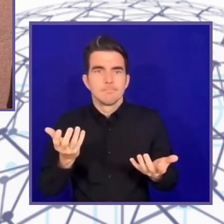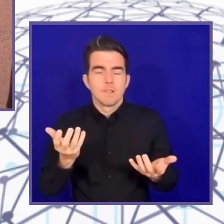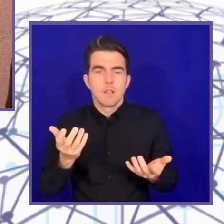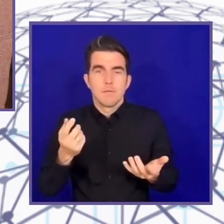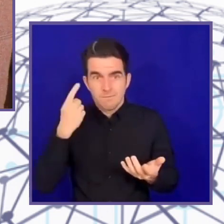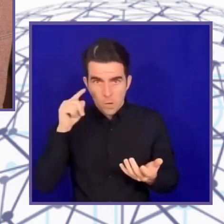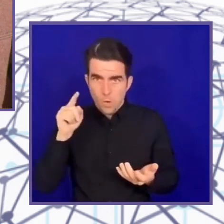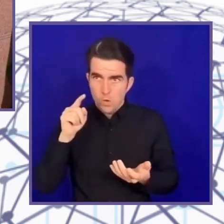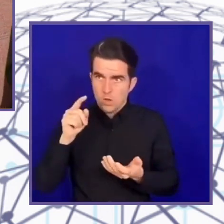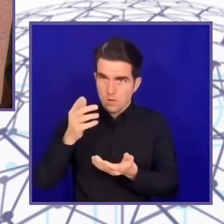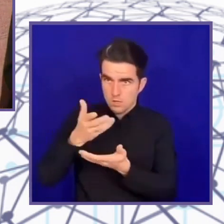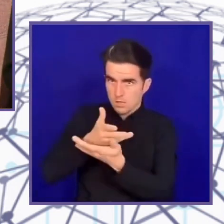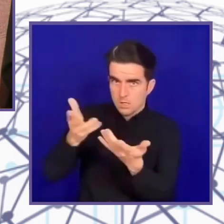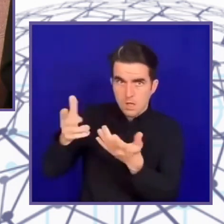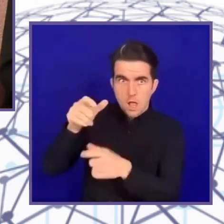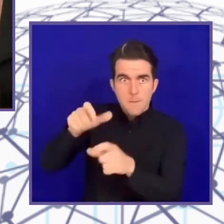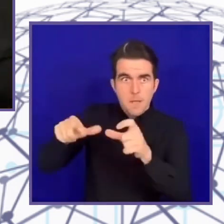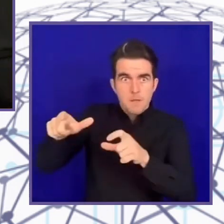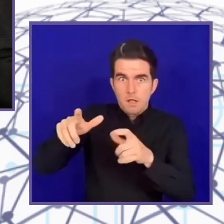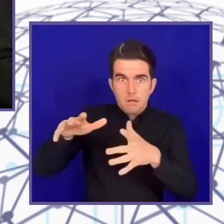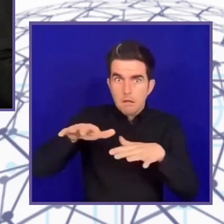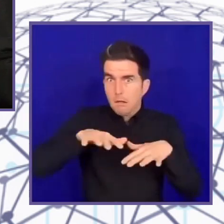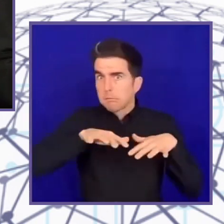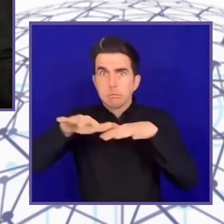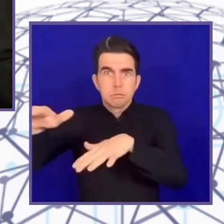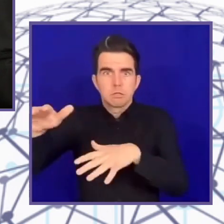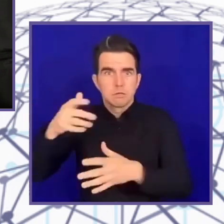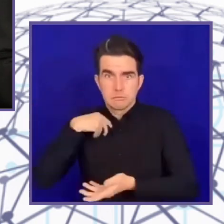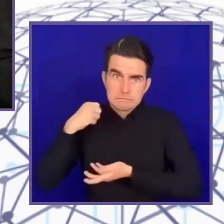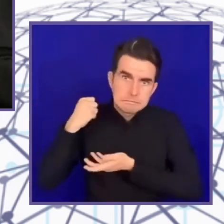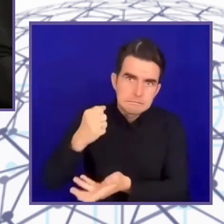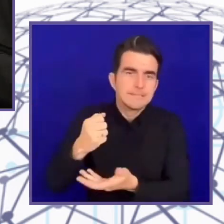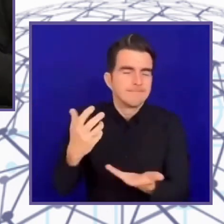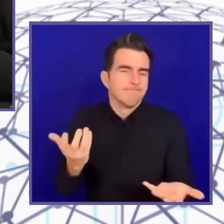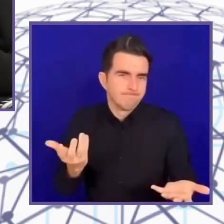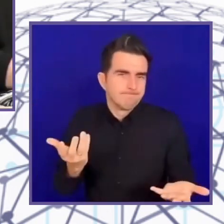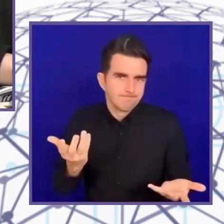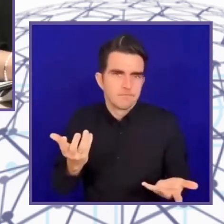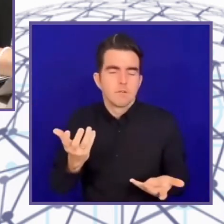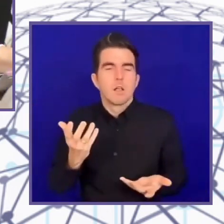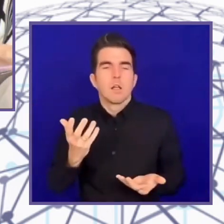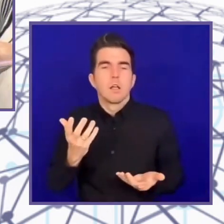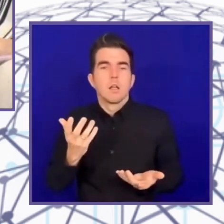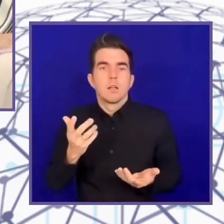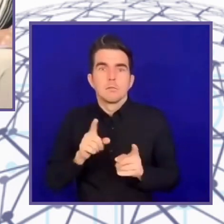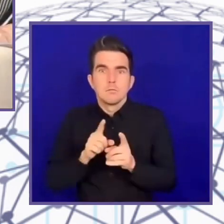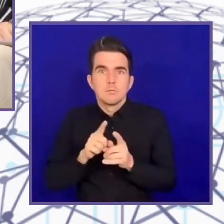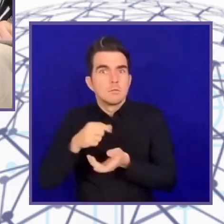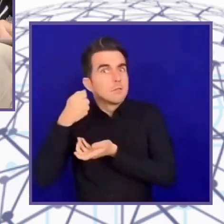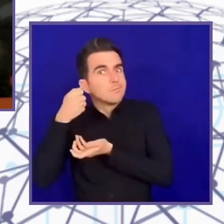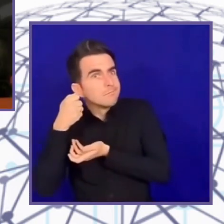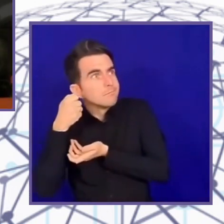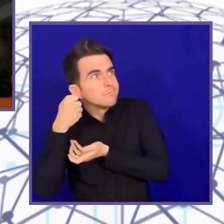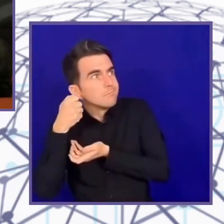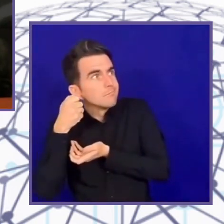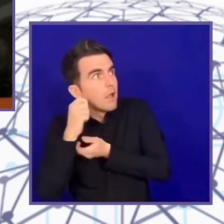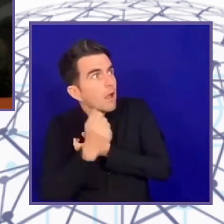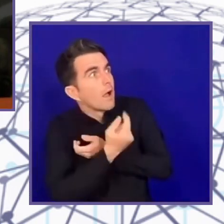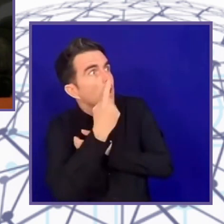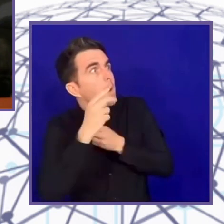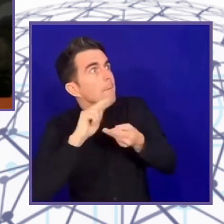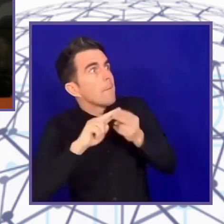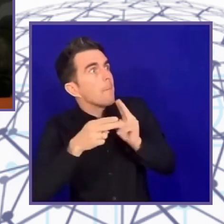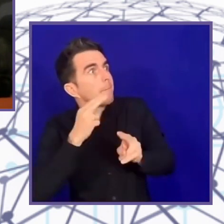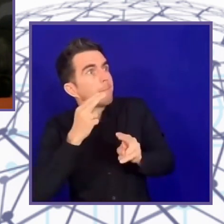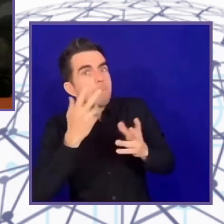FCDO funding, unfortunately. Which is exactly correct. And Kylie mentioned this morning, it was, I know she's flying today,